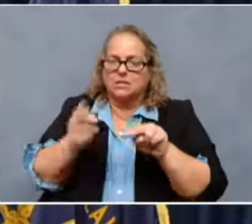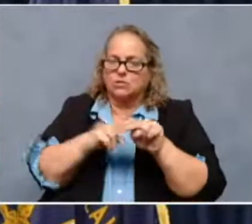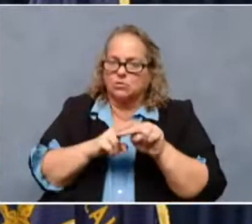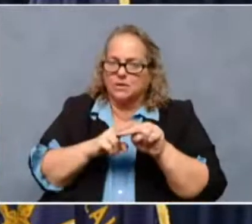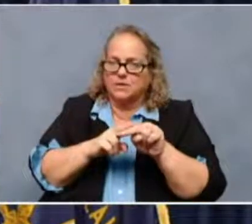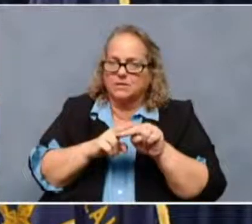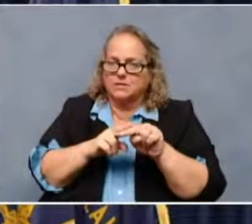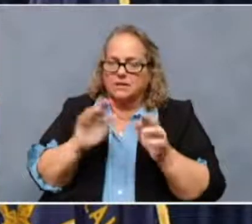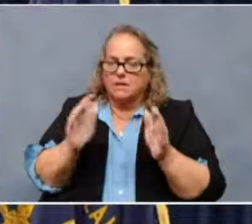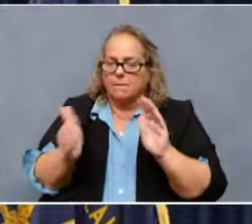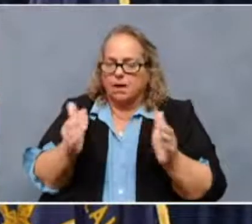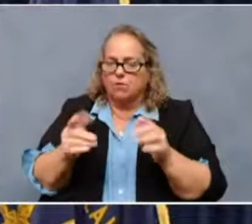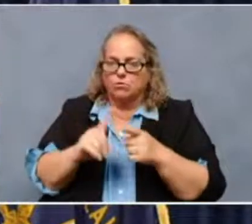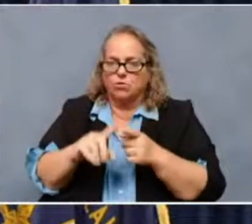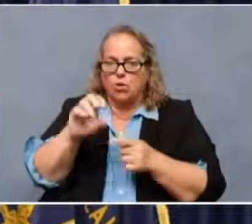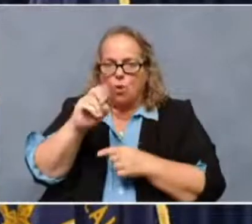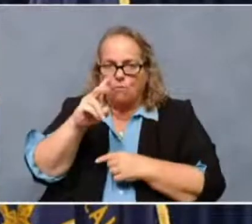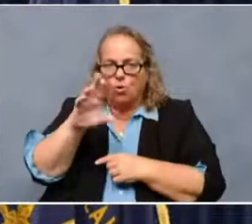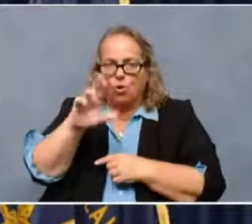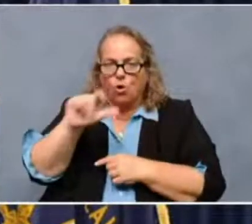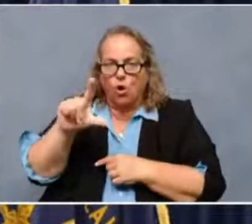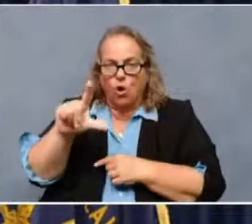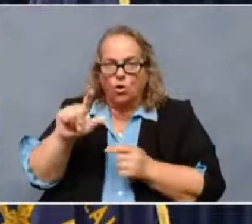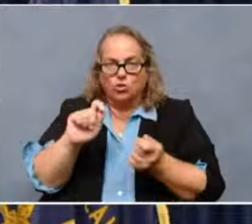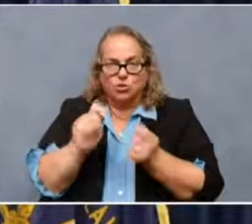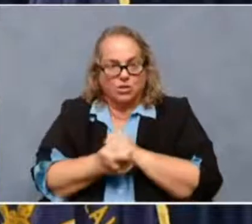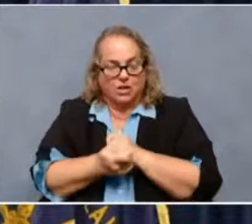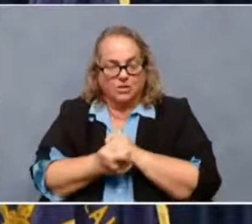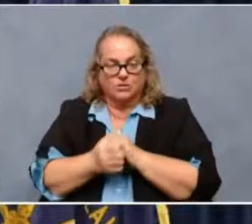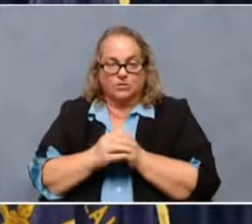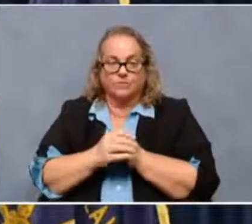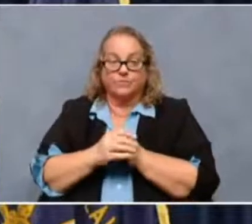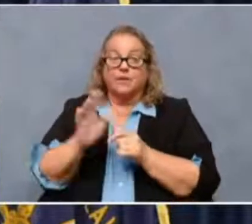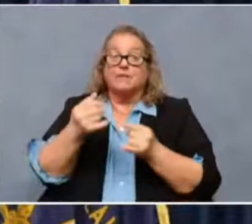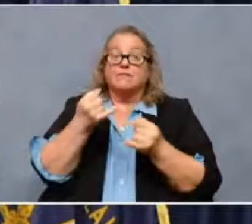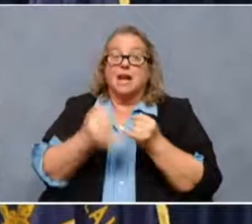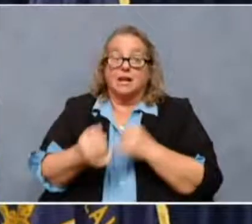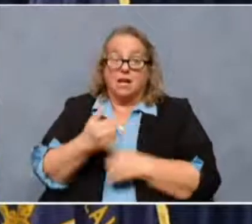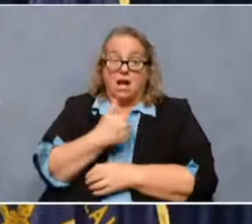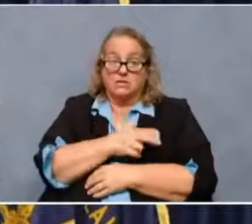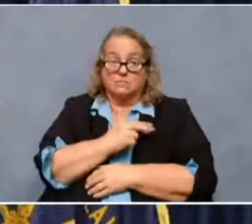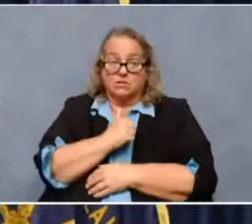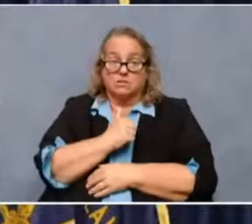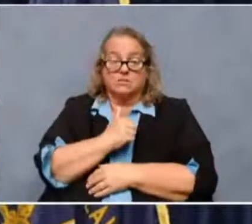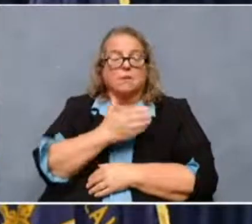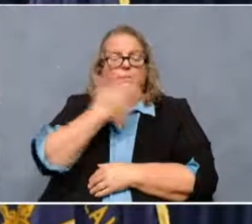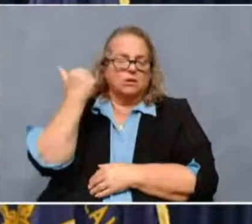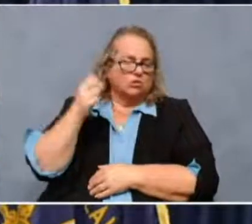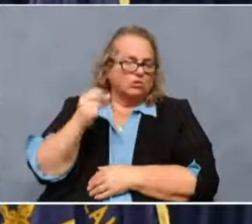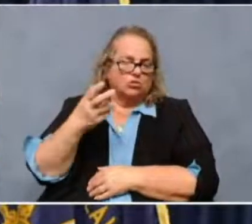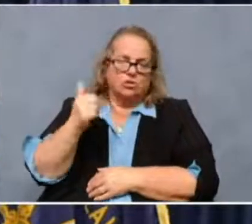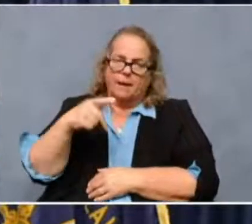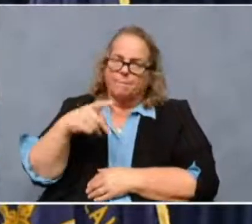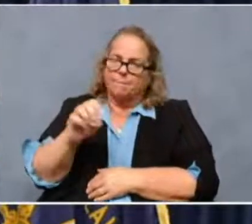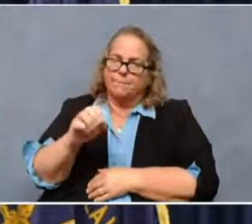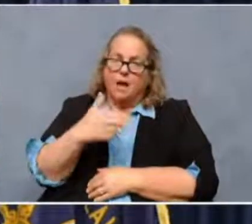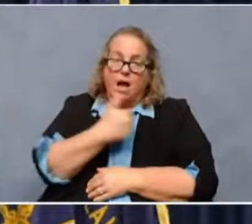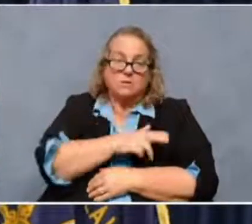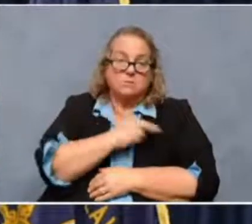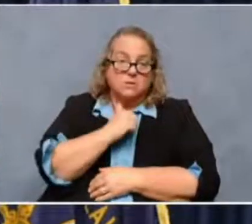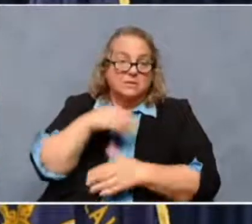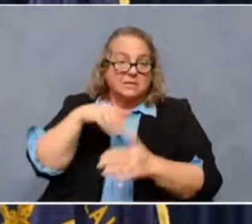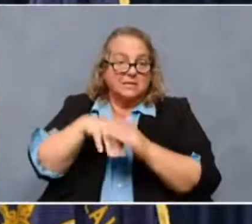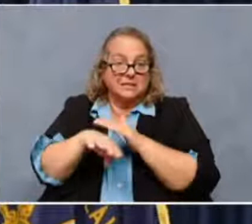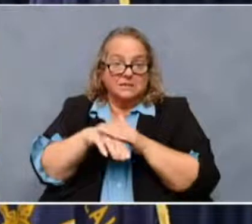compared to the overall change. Finally, hospitals, definitely in better shape. Hospitalizations decreasing